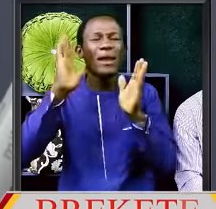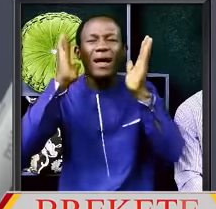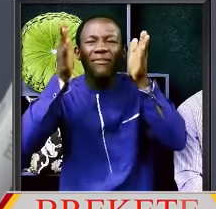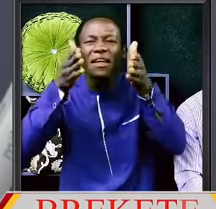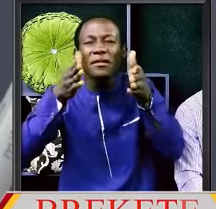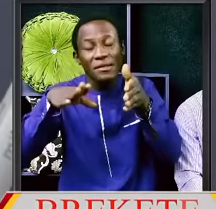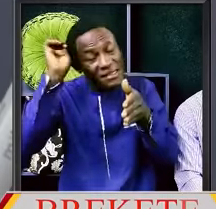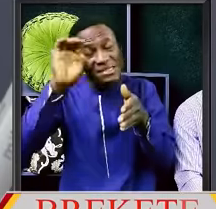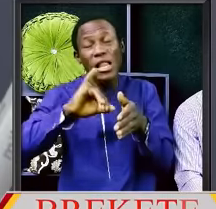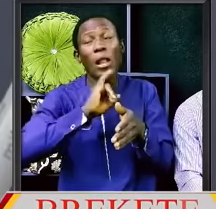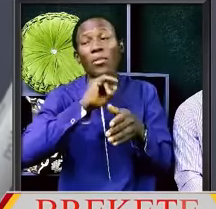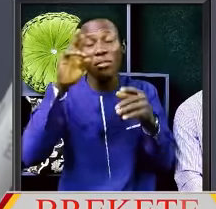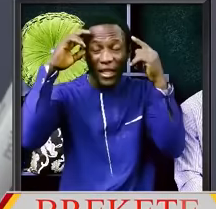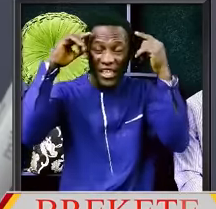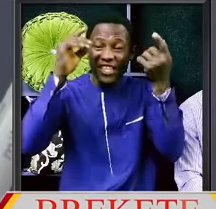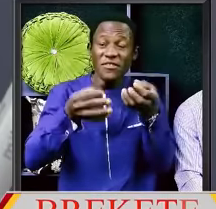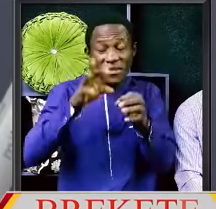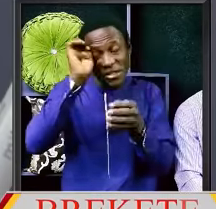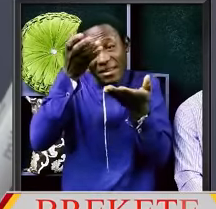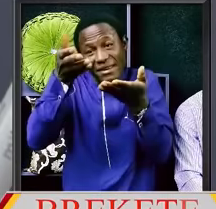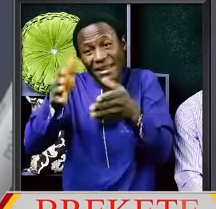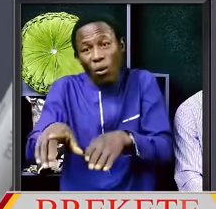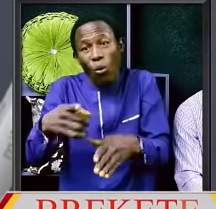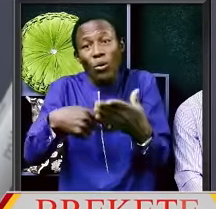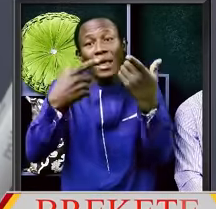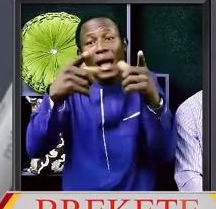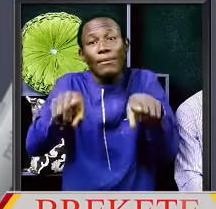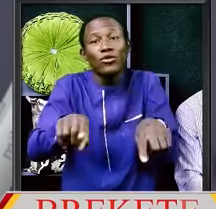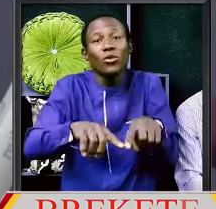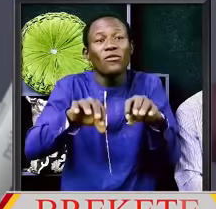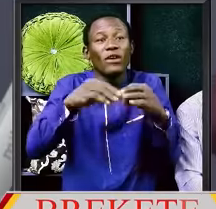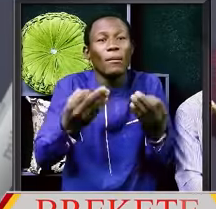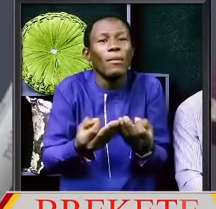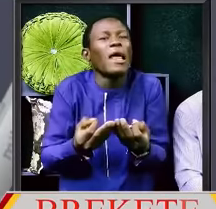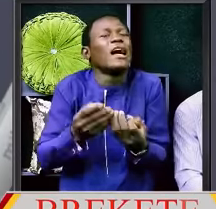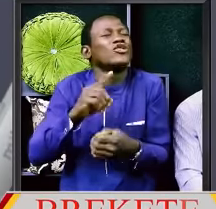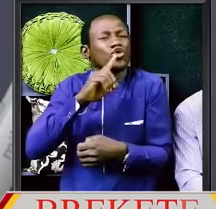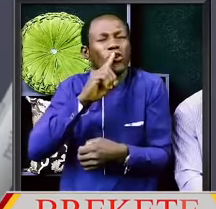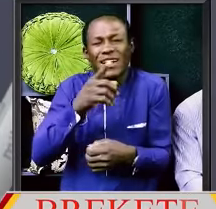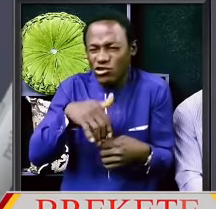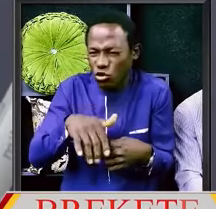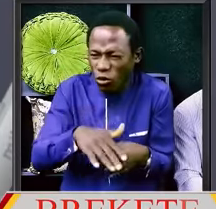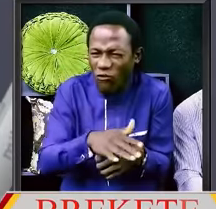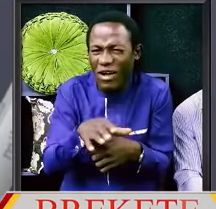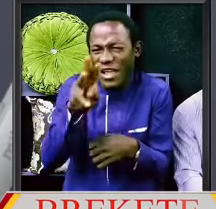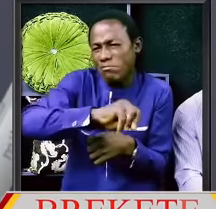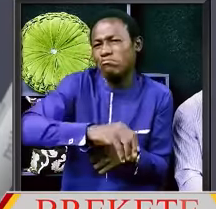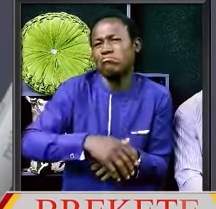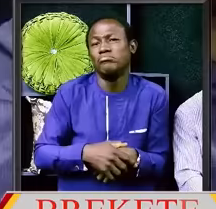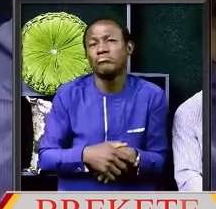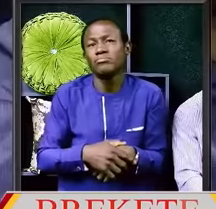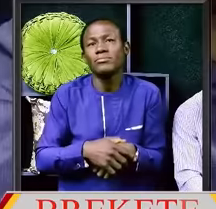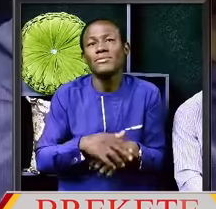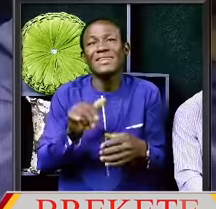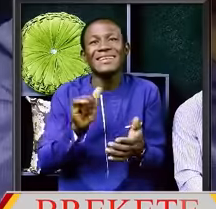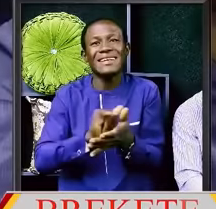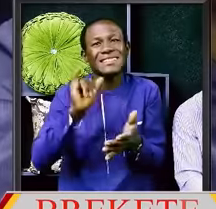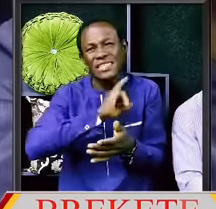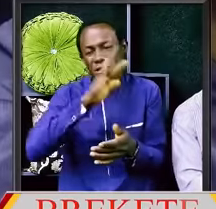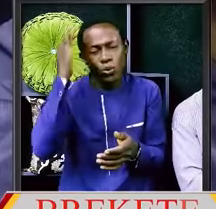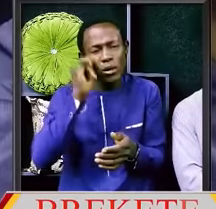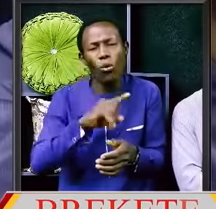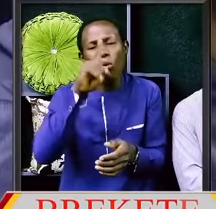You know they think of if he die, what thing will happen to his family? Assurance cover him. Nike make